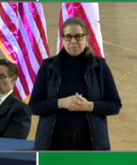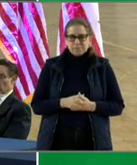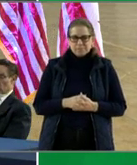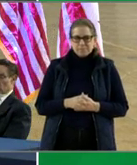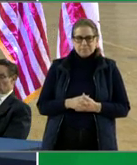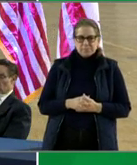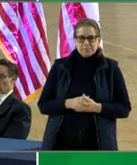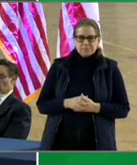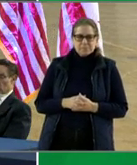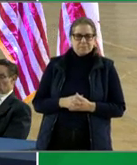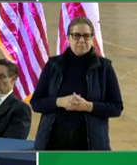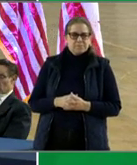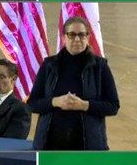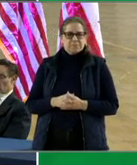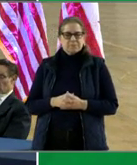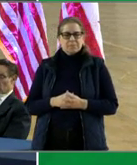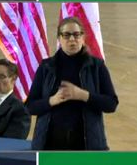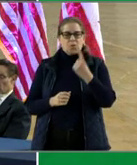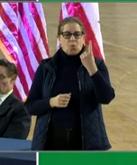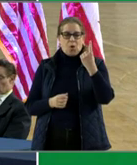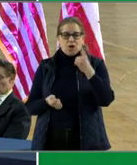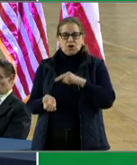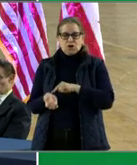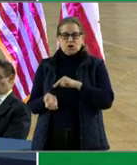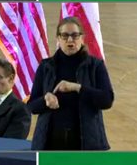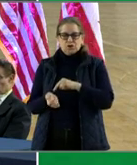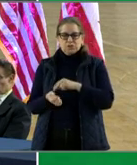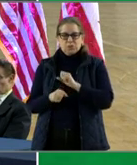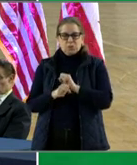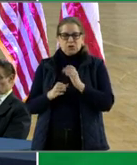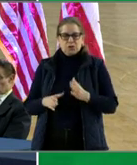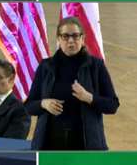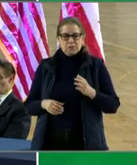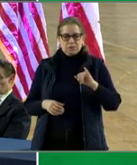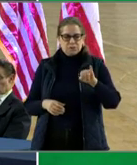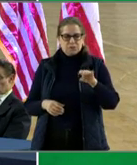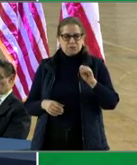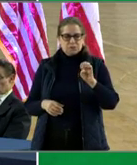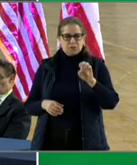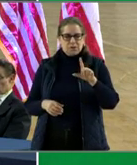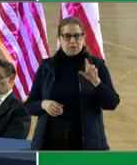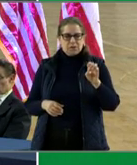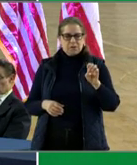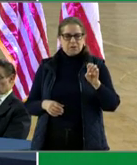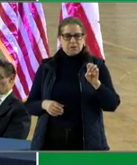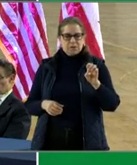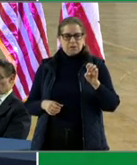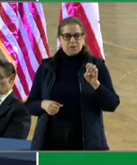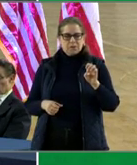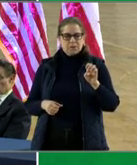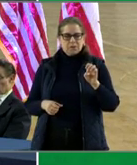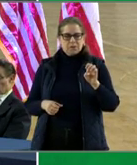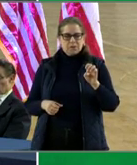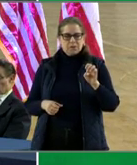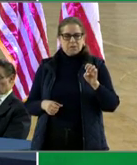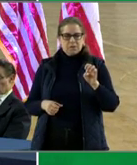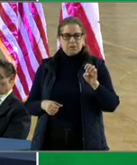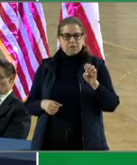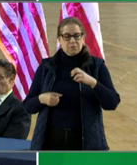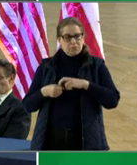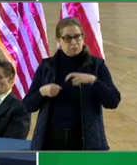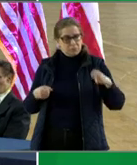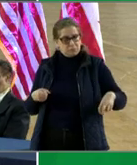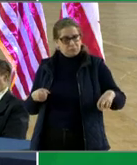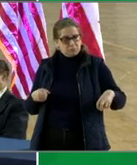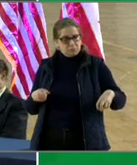Joelle Gelman. She resigned from DYRS yesterday. She knew Kenneth Moore. She said that the reason she